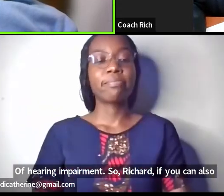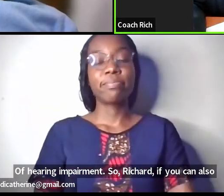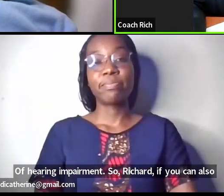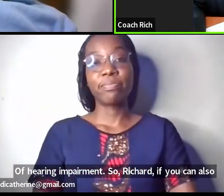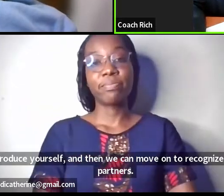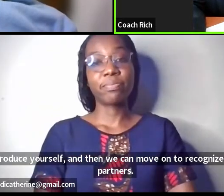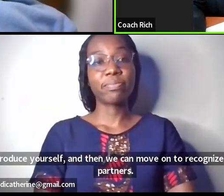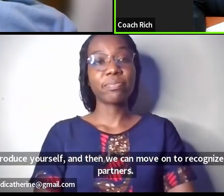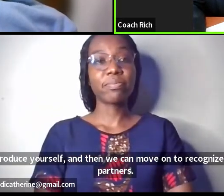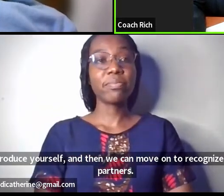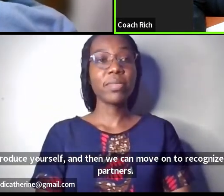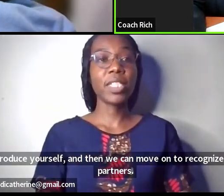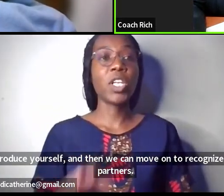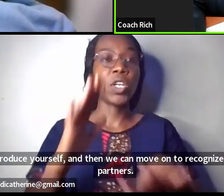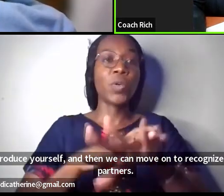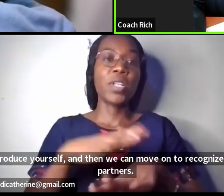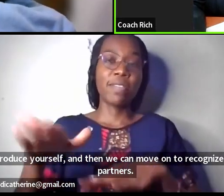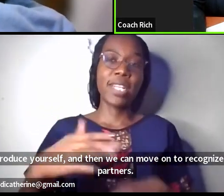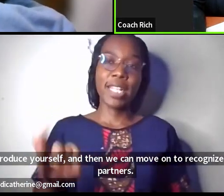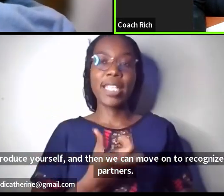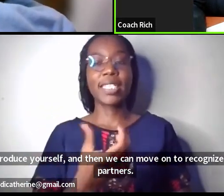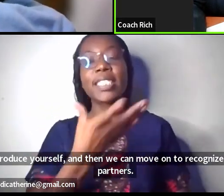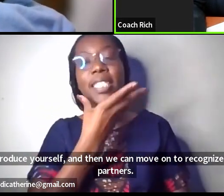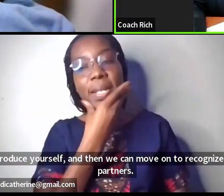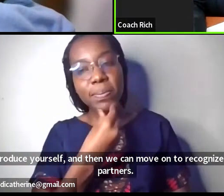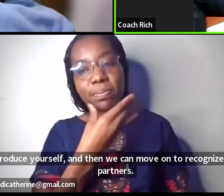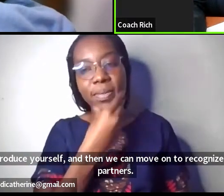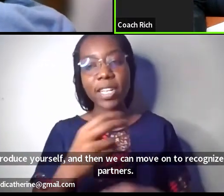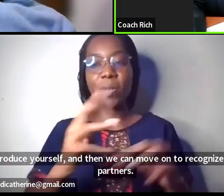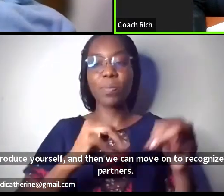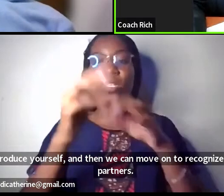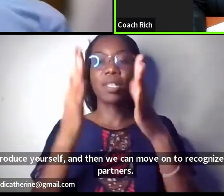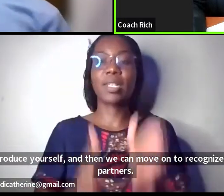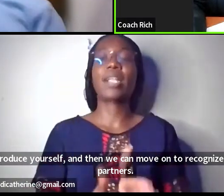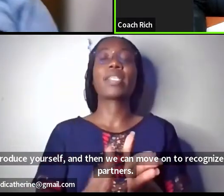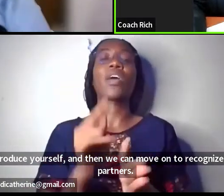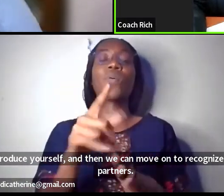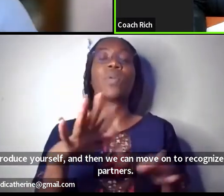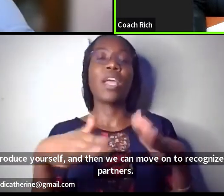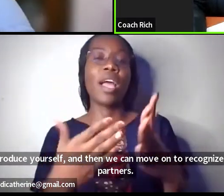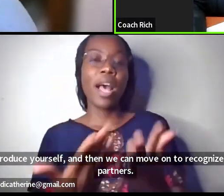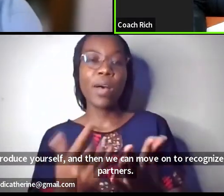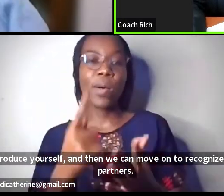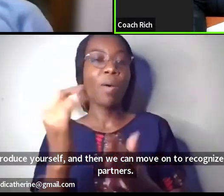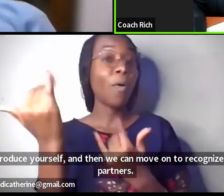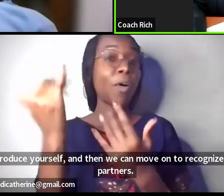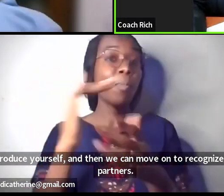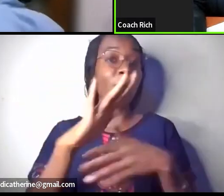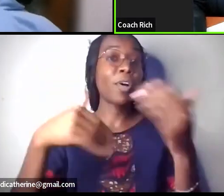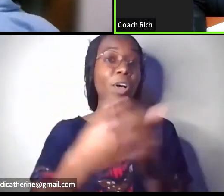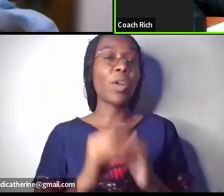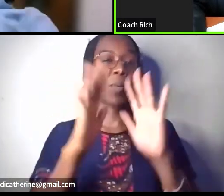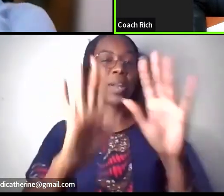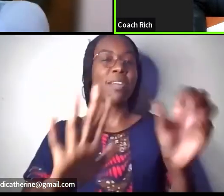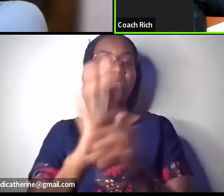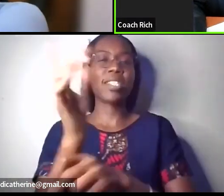Good evening, ladies and gentlemen. Moderator of choice, how are you doing? How are you doing? I hope you've had a wonderful day. Our listeners, how are you